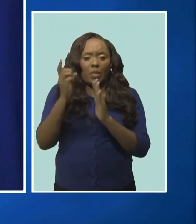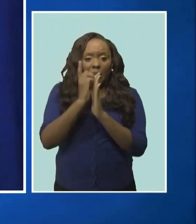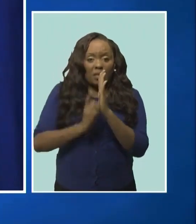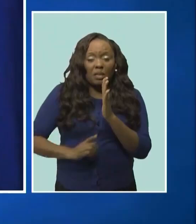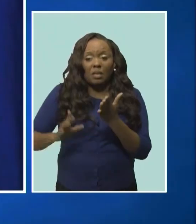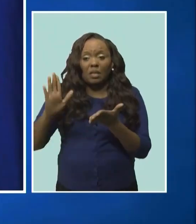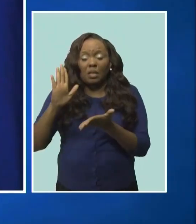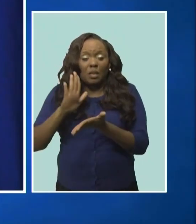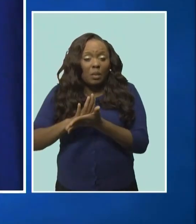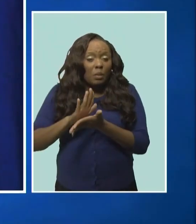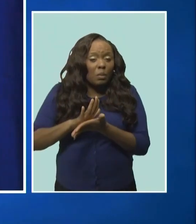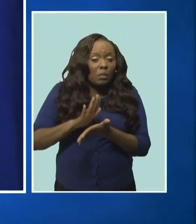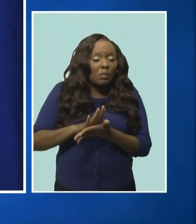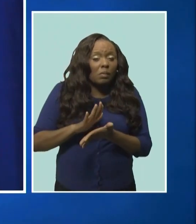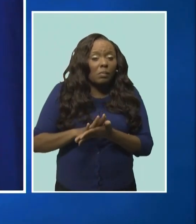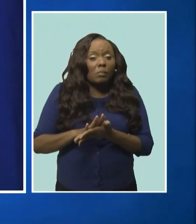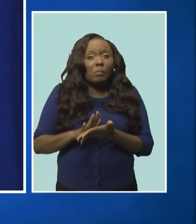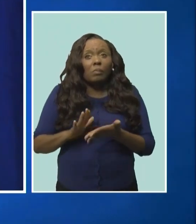for